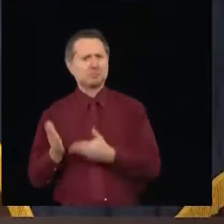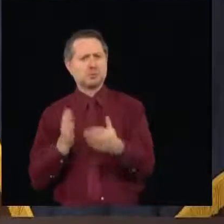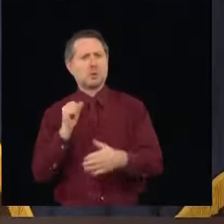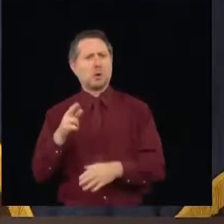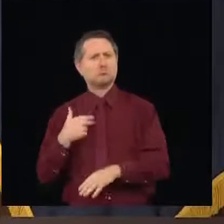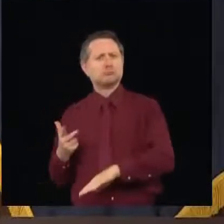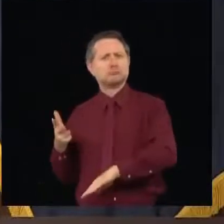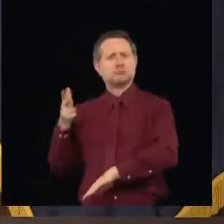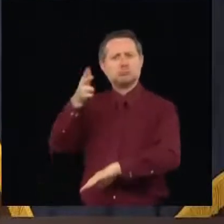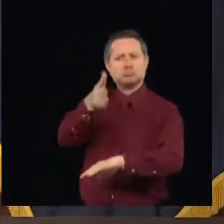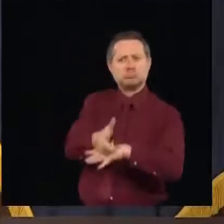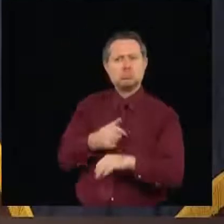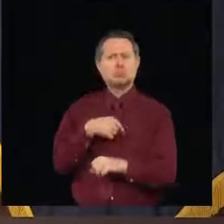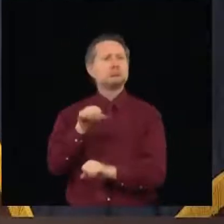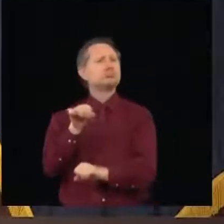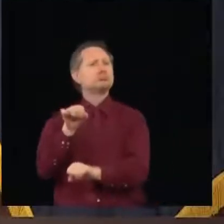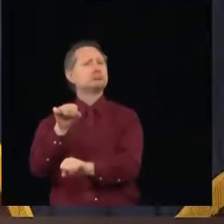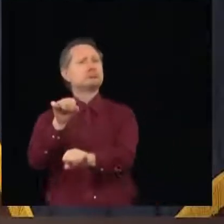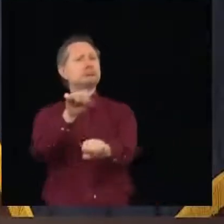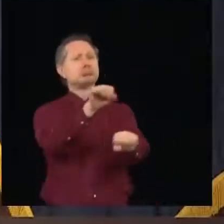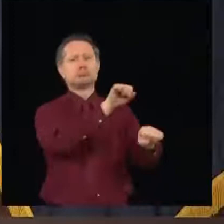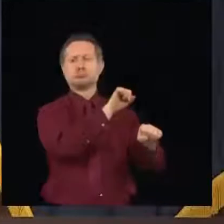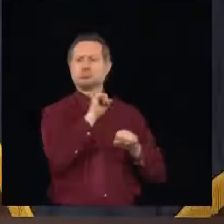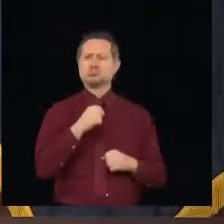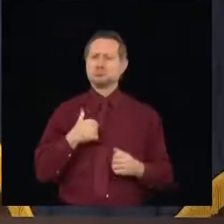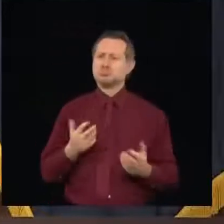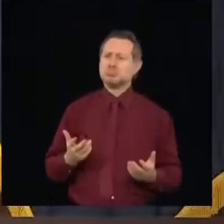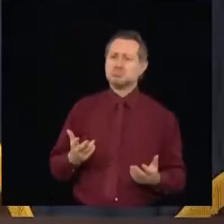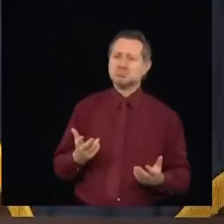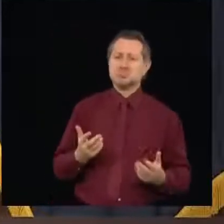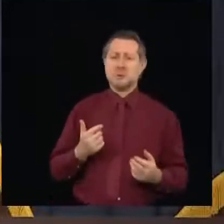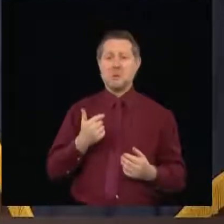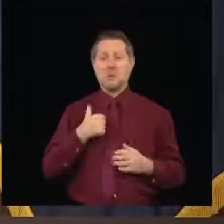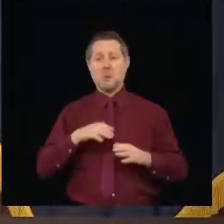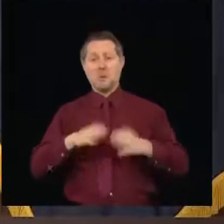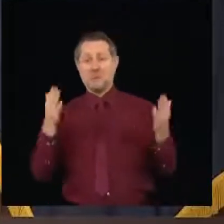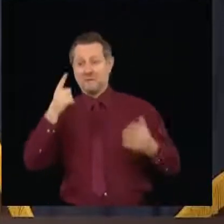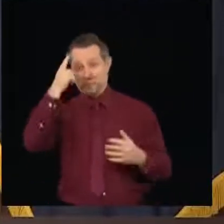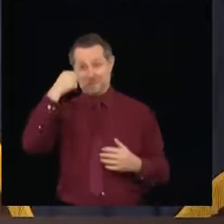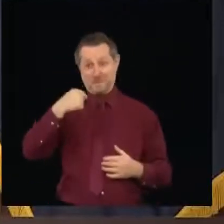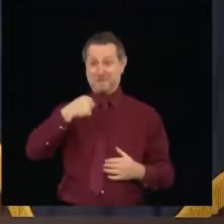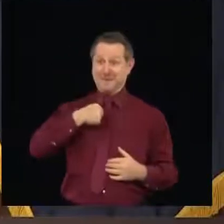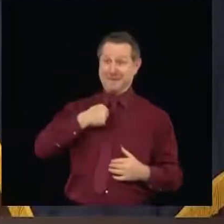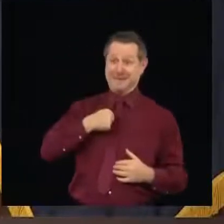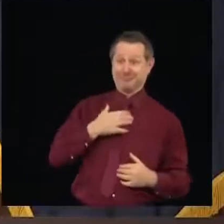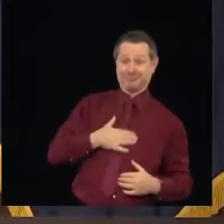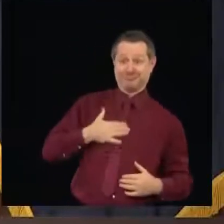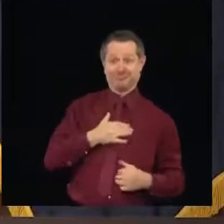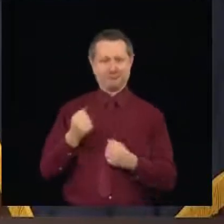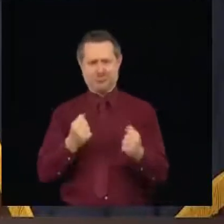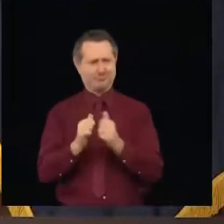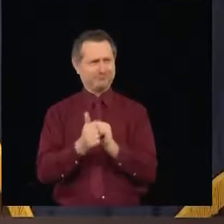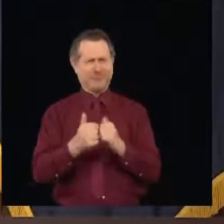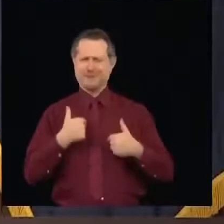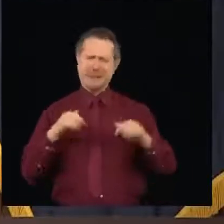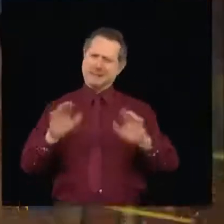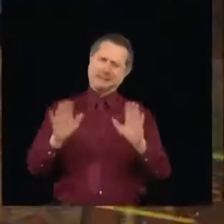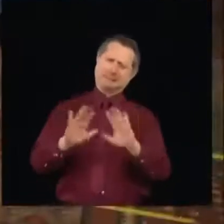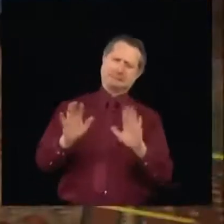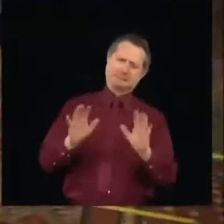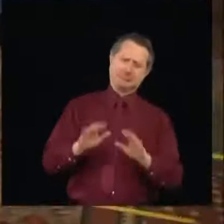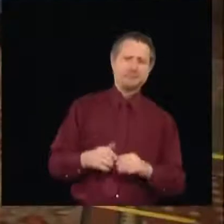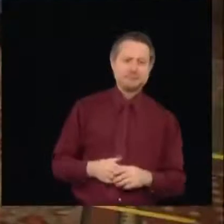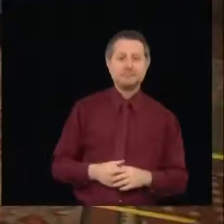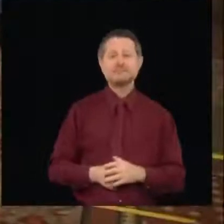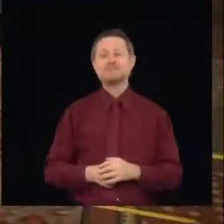it around the track, but there is no self-interest involved in the Watkins Glen decision. Just to be clear.